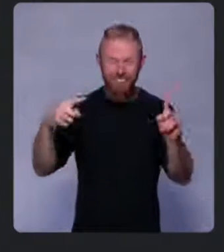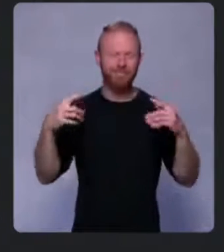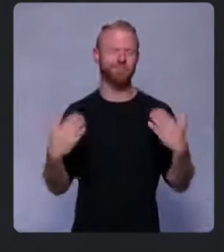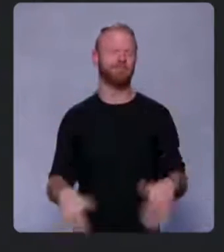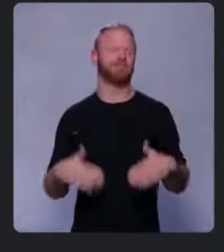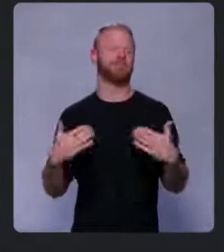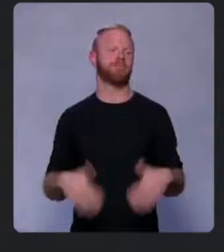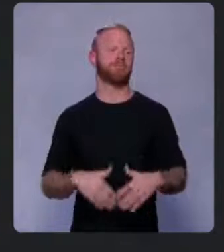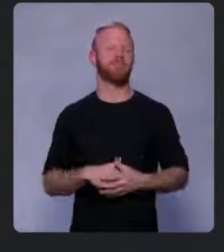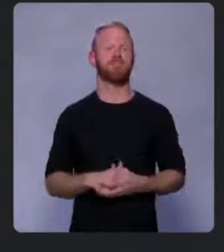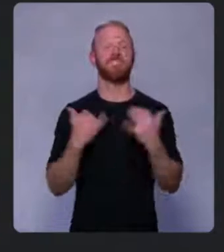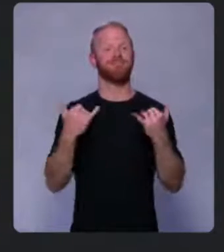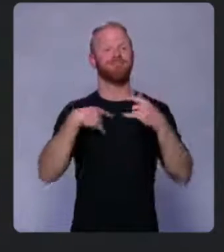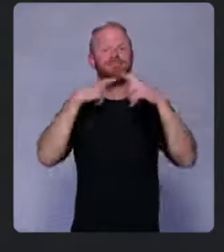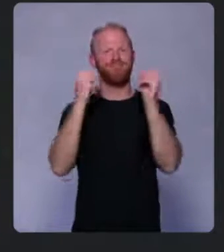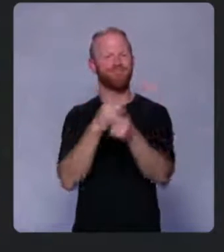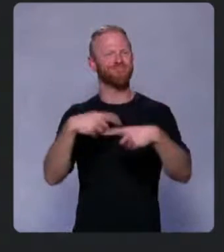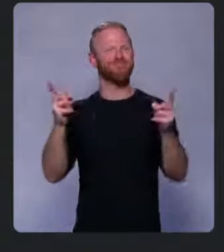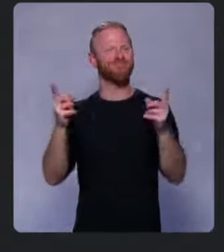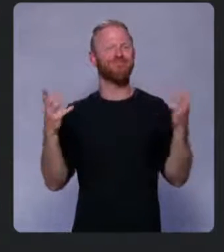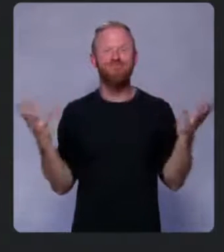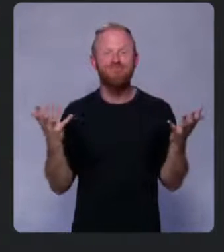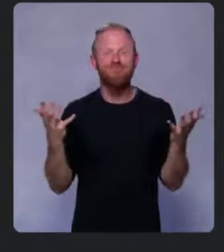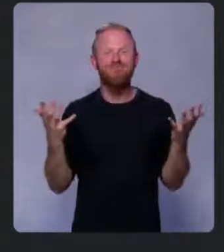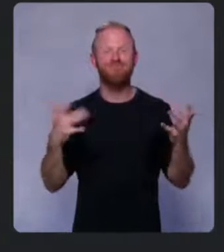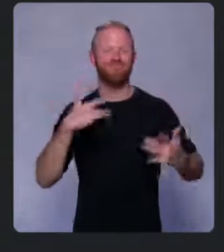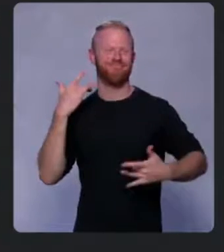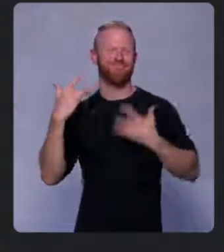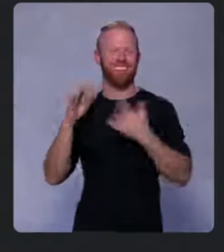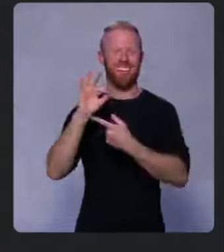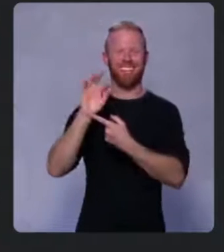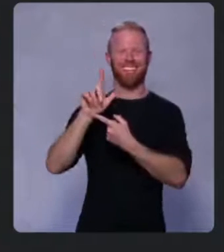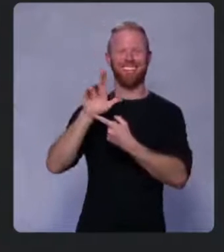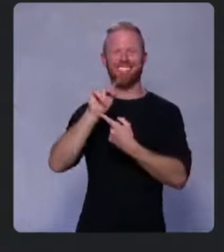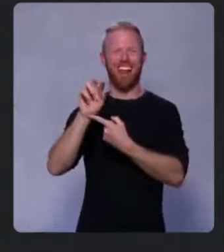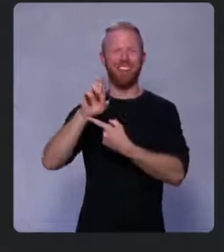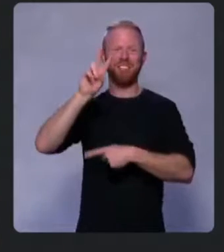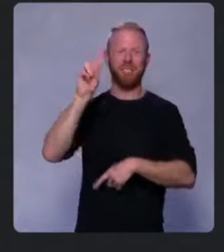Traditional experiences accessible anywhere that you might want to beyond Google.